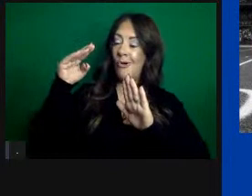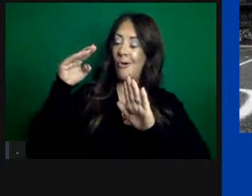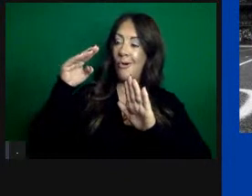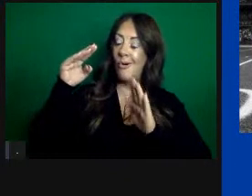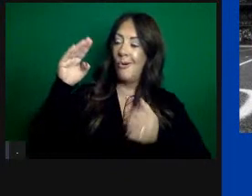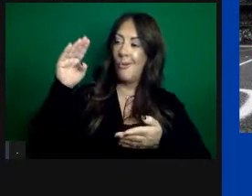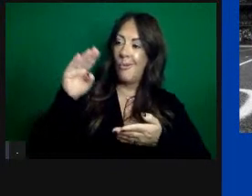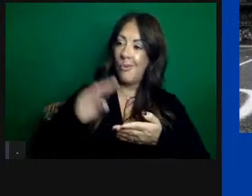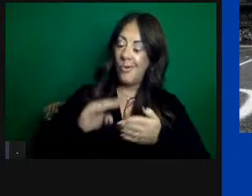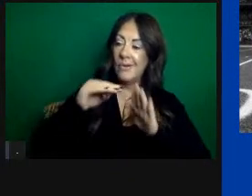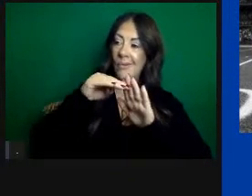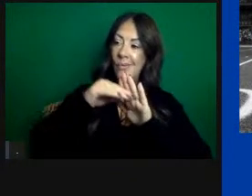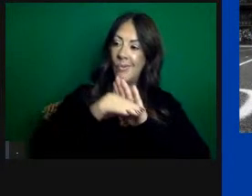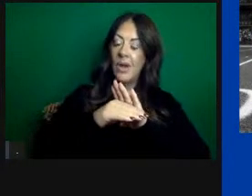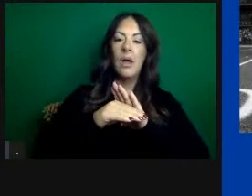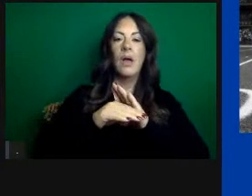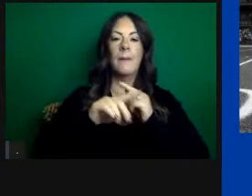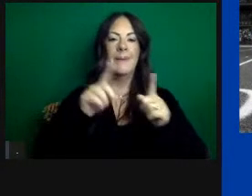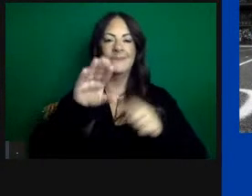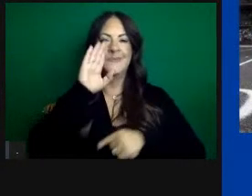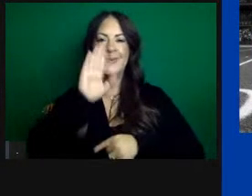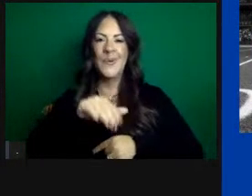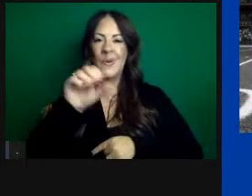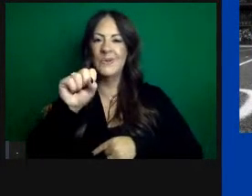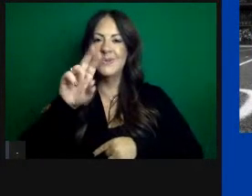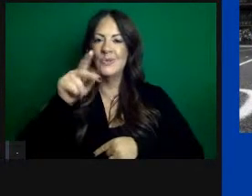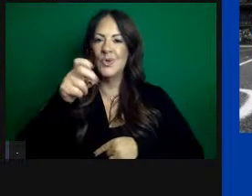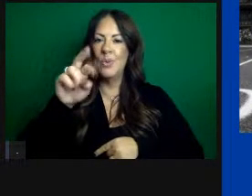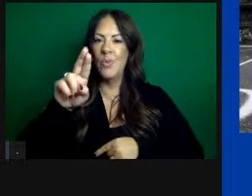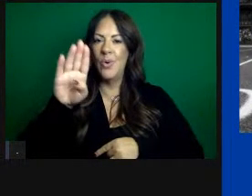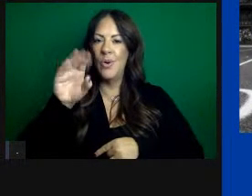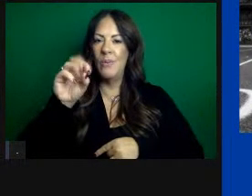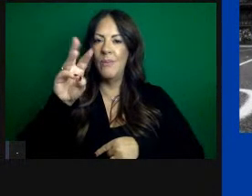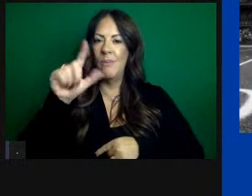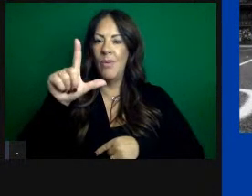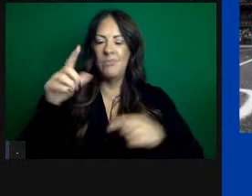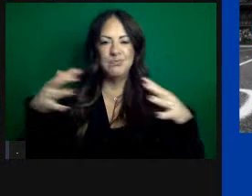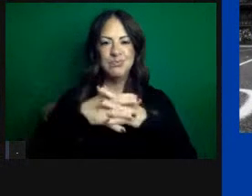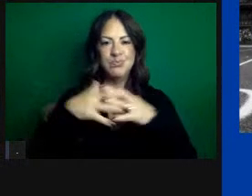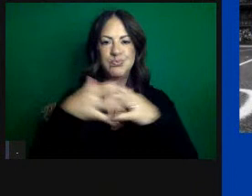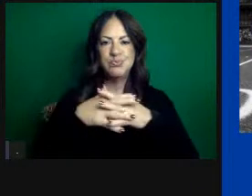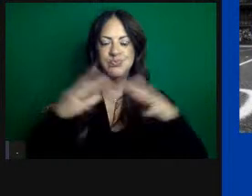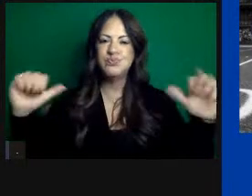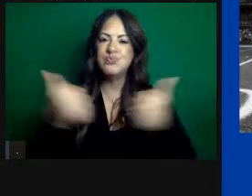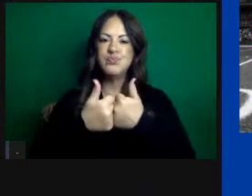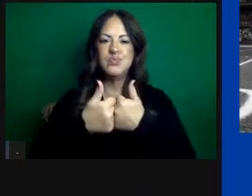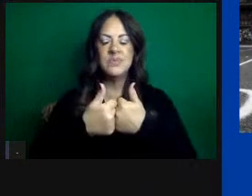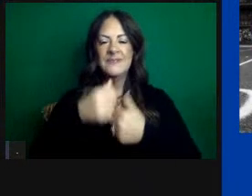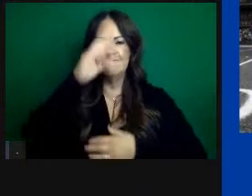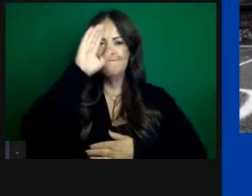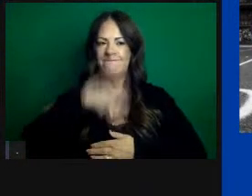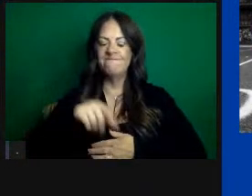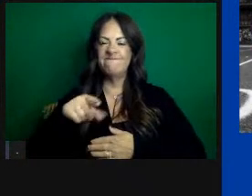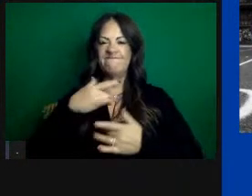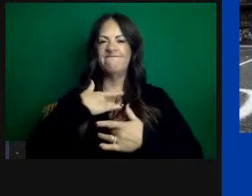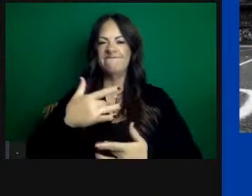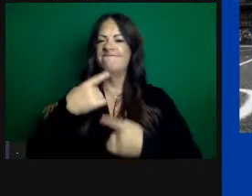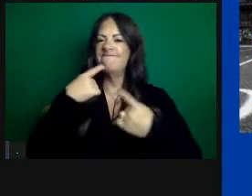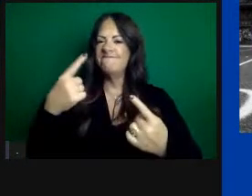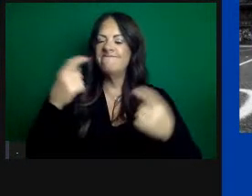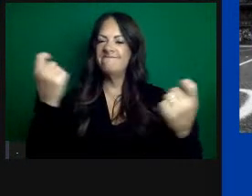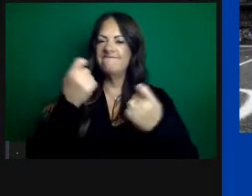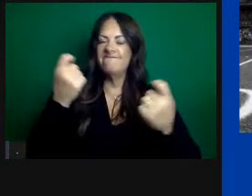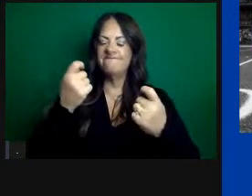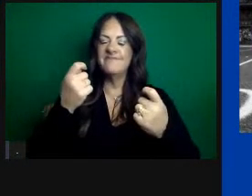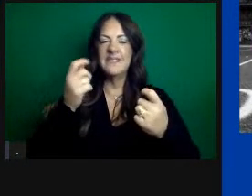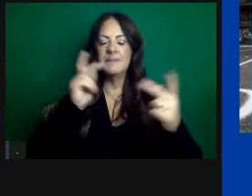an exciting event for many, one that was even last year a big moment for gathering and coming together. But we want to make sure